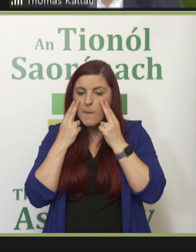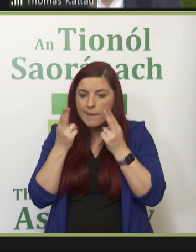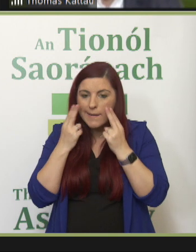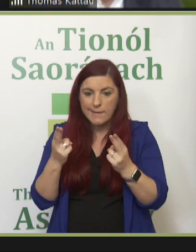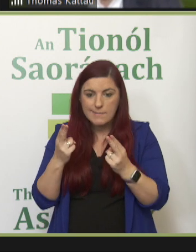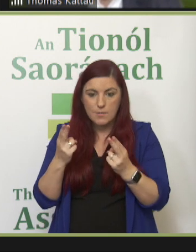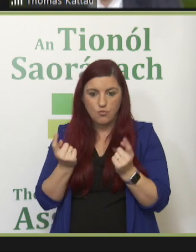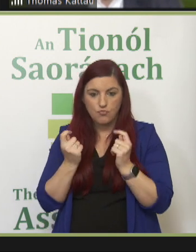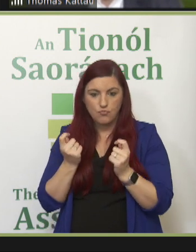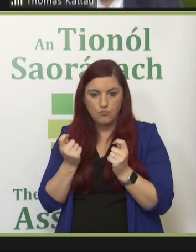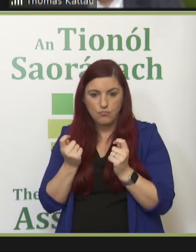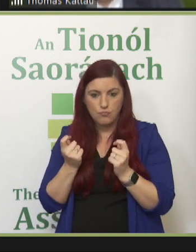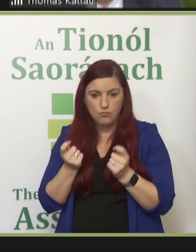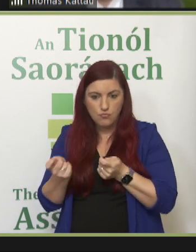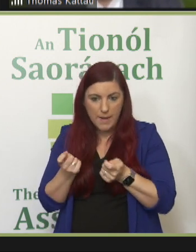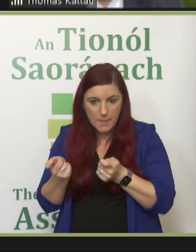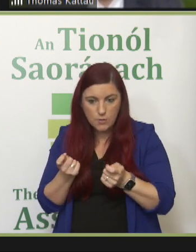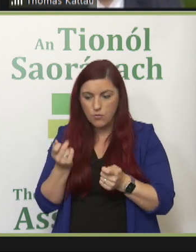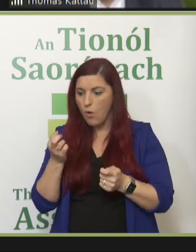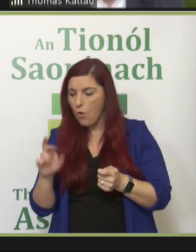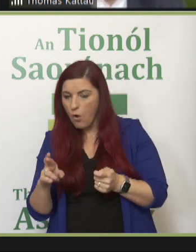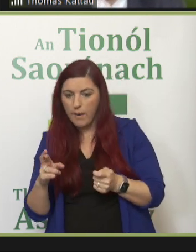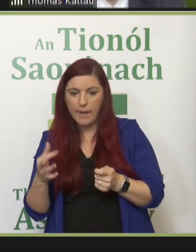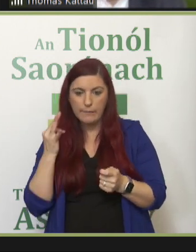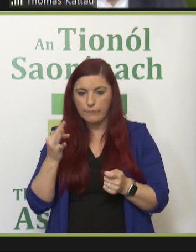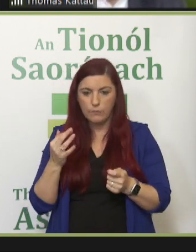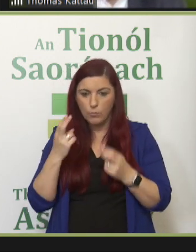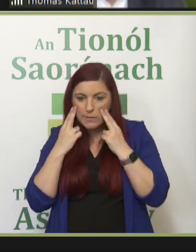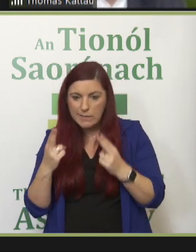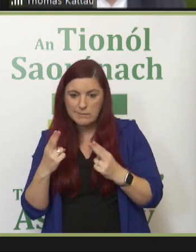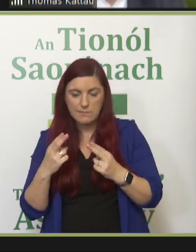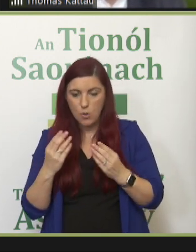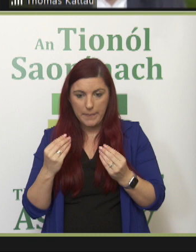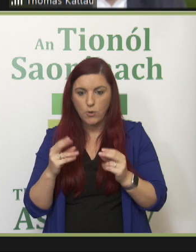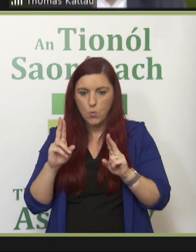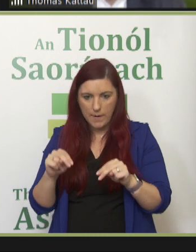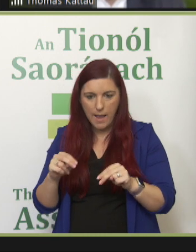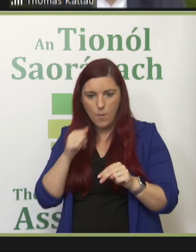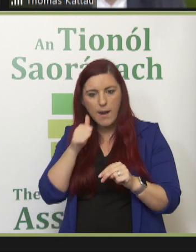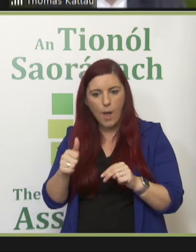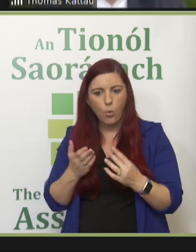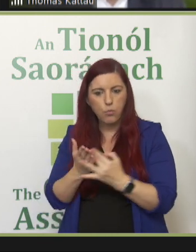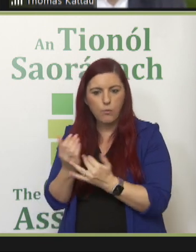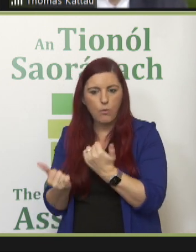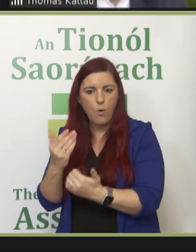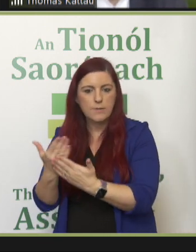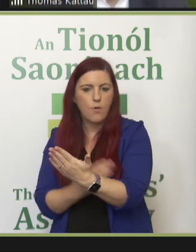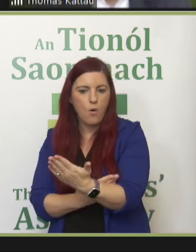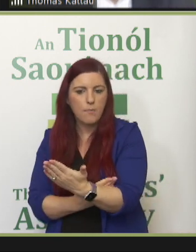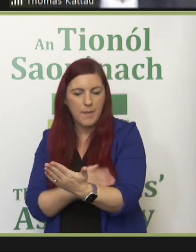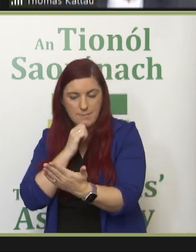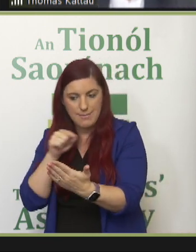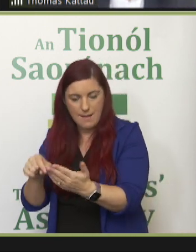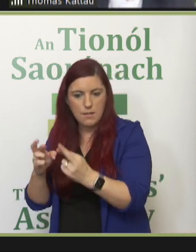specific treatment, or if you are having an entitlement to pursue this in a court of law under legal proceedings.